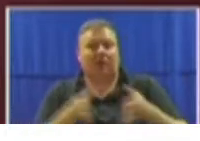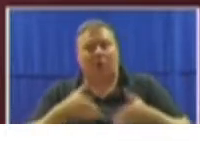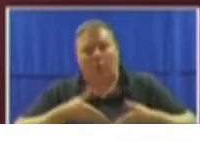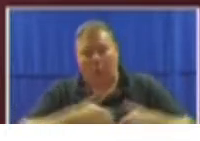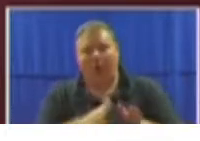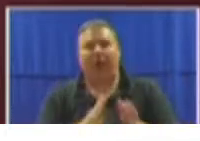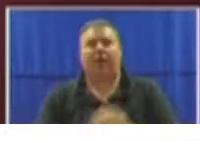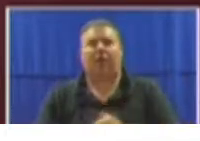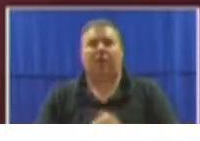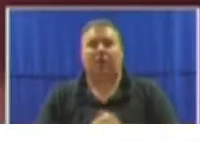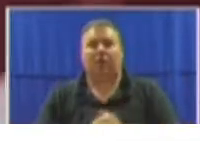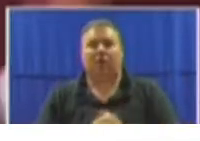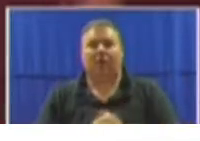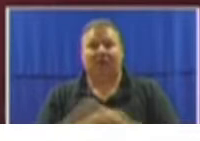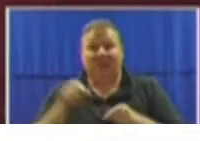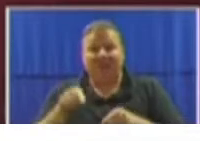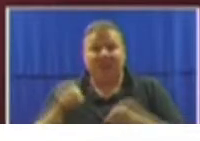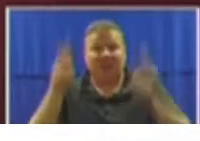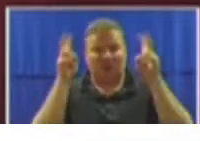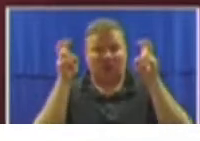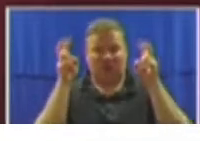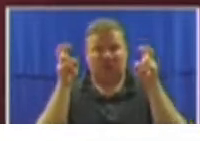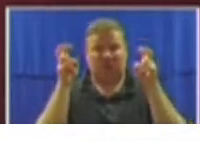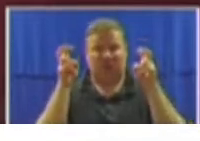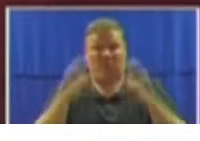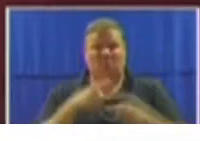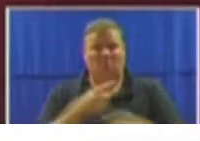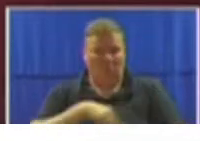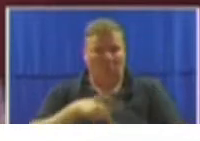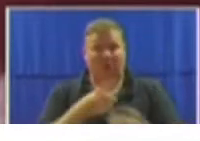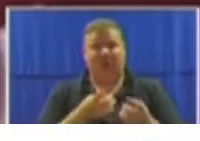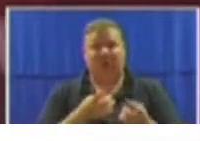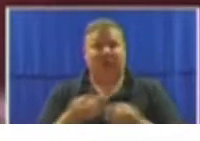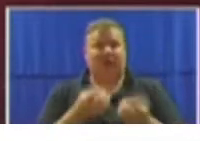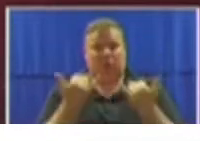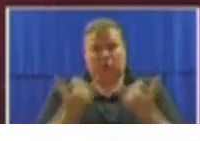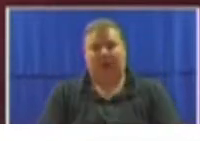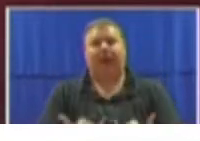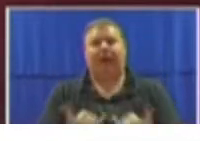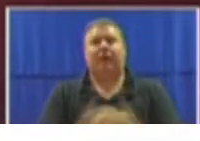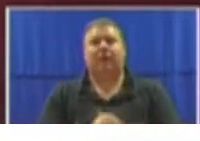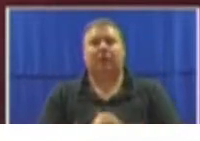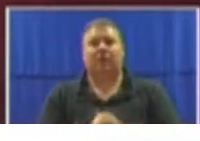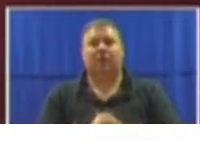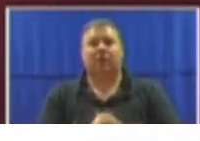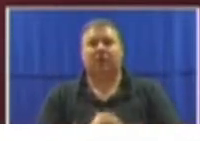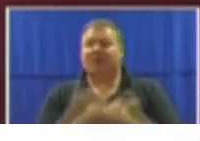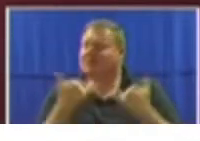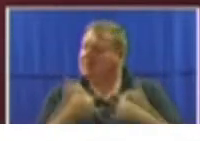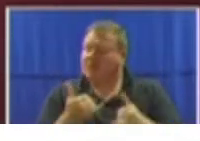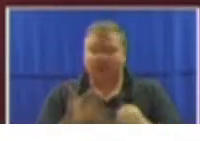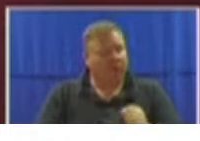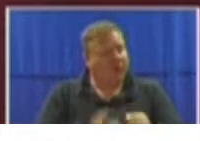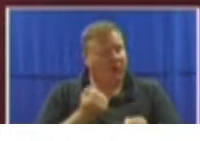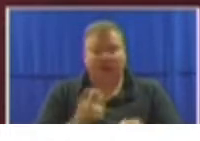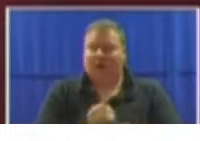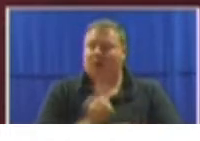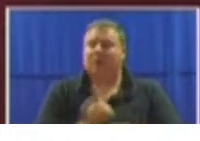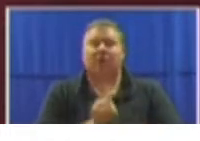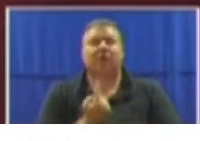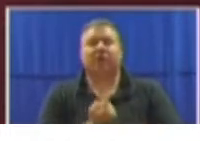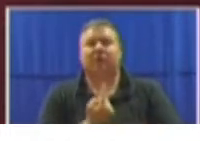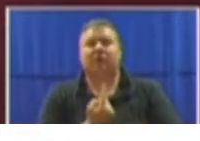context what we are dealing with here today. We are still finding ourselves, Honorable